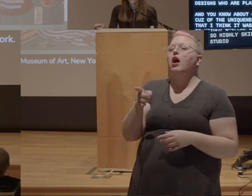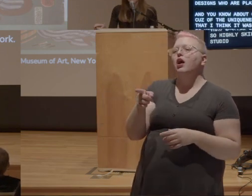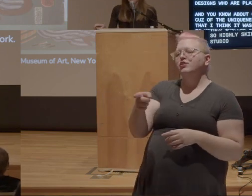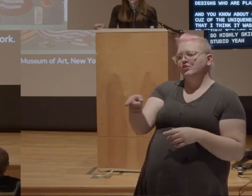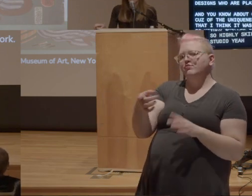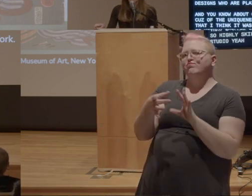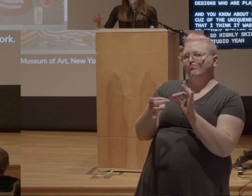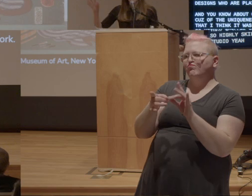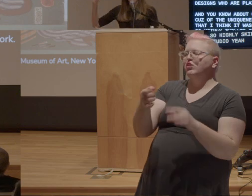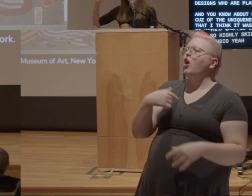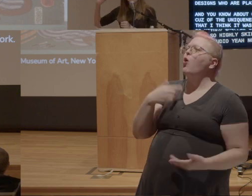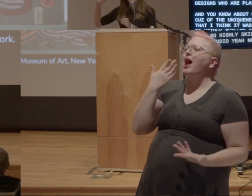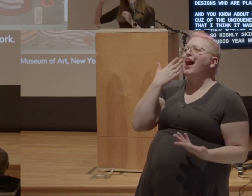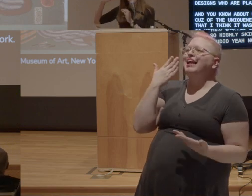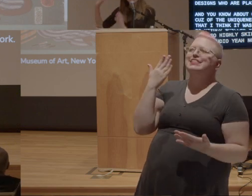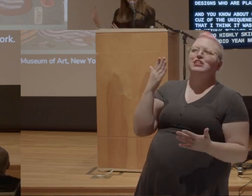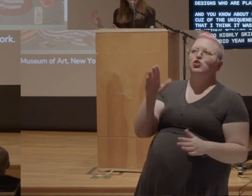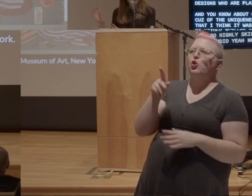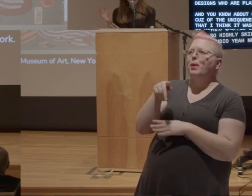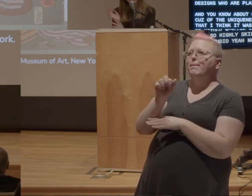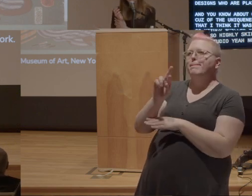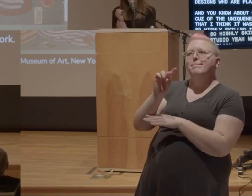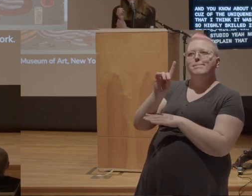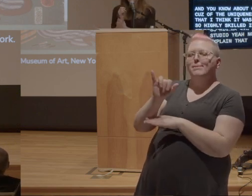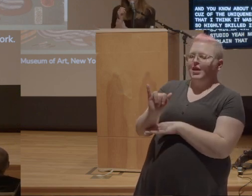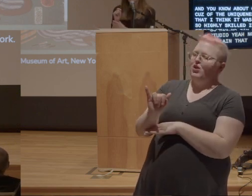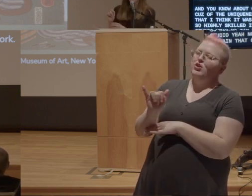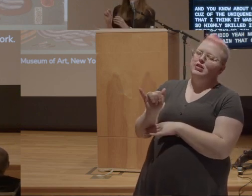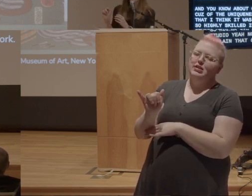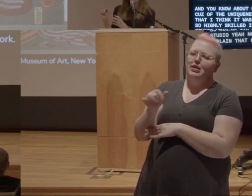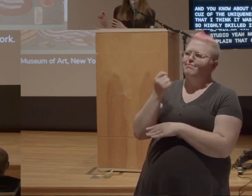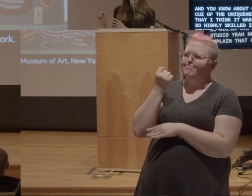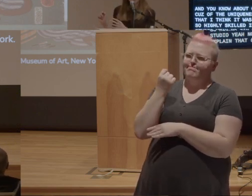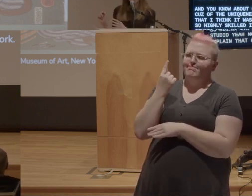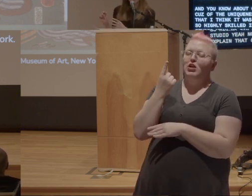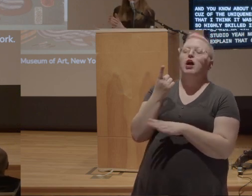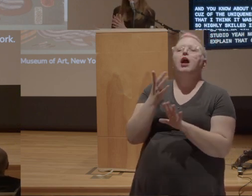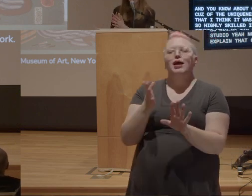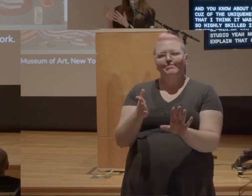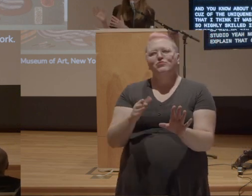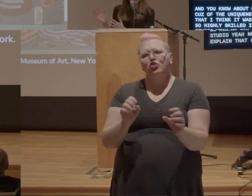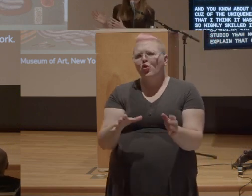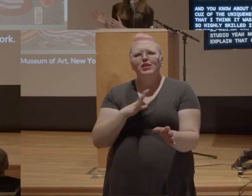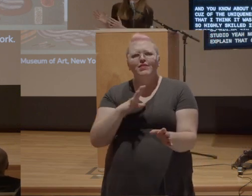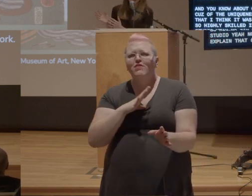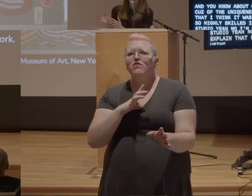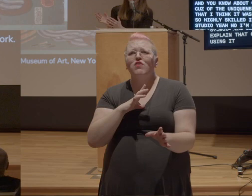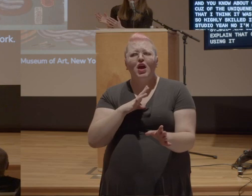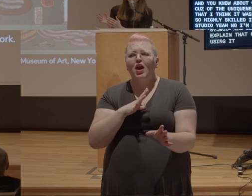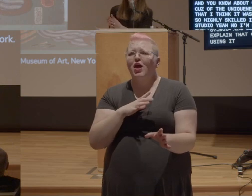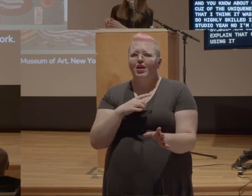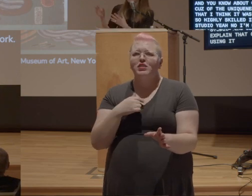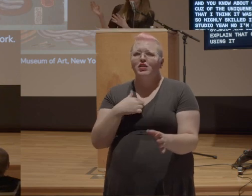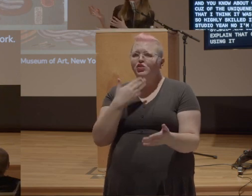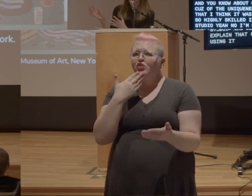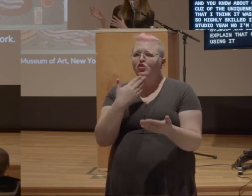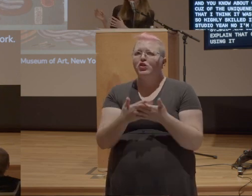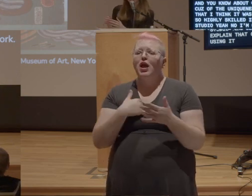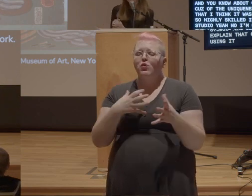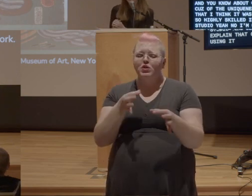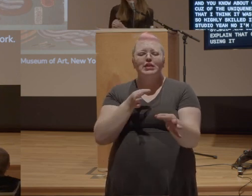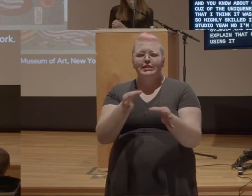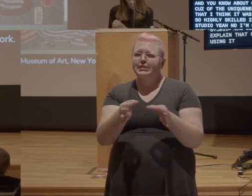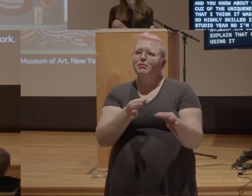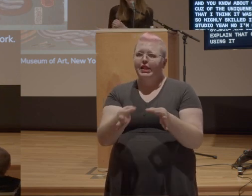Yeah. No, I'm glad you gave me a chance to explain that, because it is quite deceptive when I'm using it as an example of the